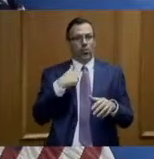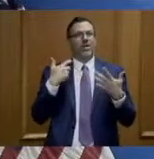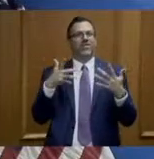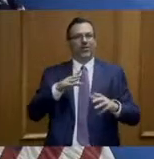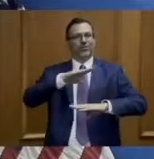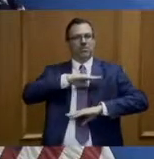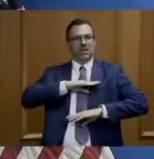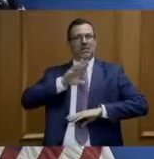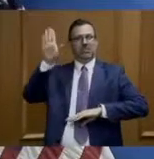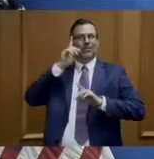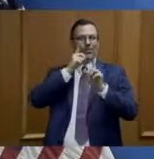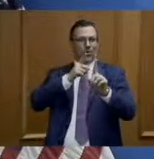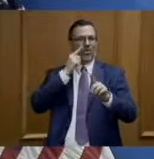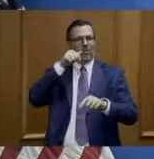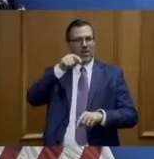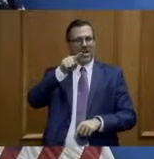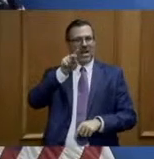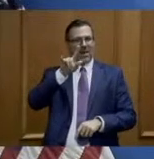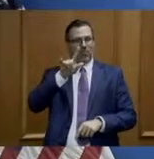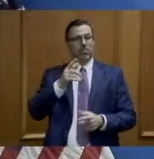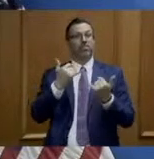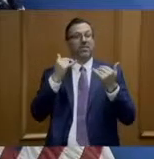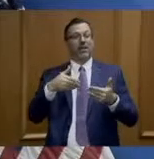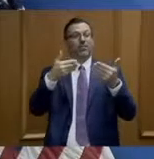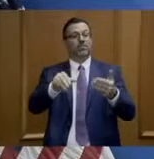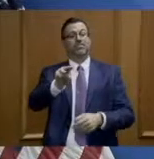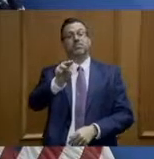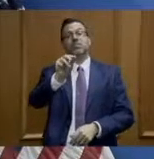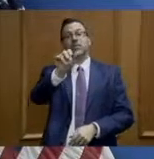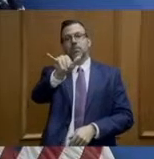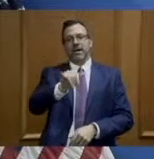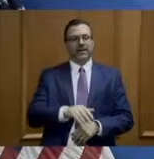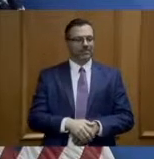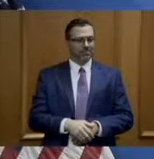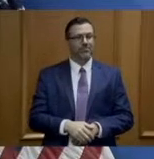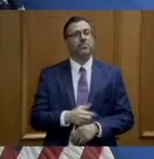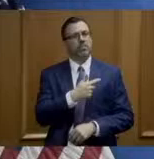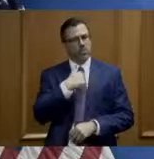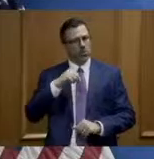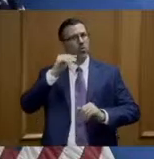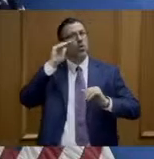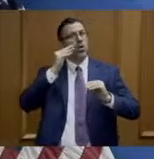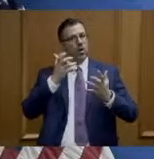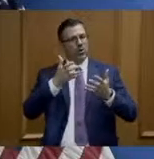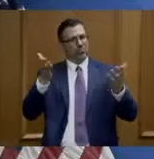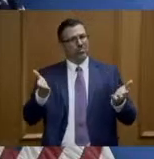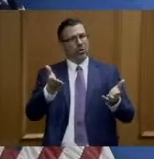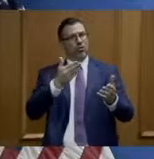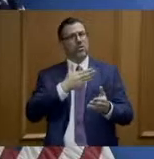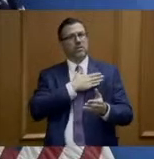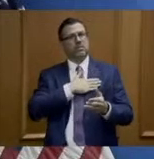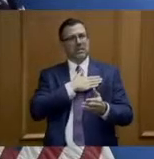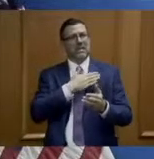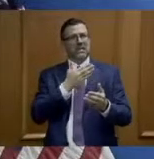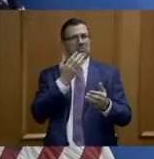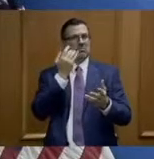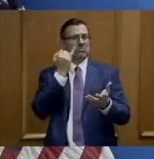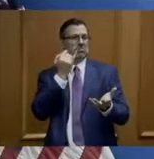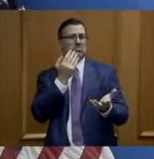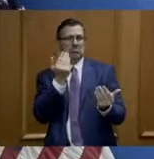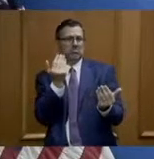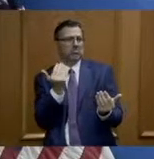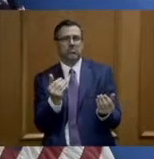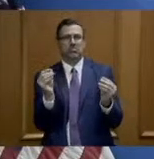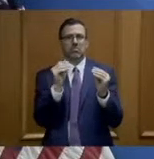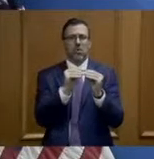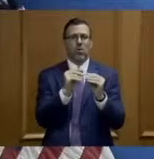And now that we turn our eyes to May, we are encouraging Tennesseans to help us meet this goal next month, as our aggressive